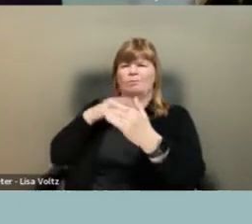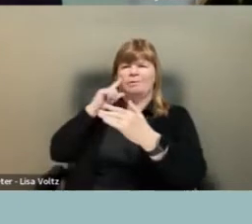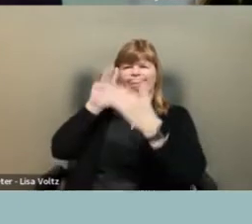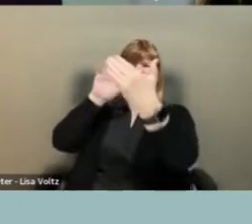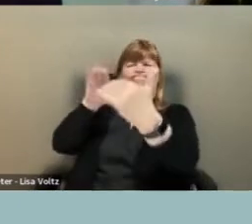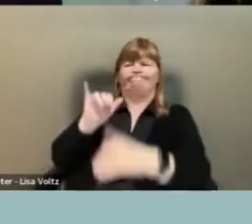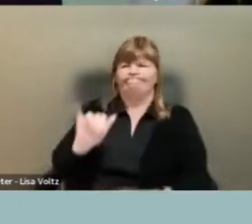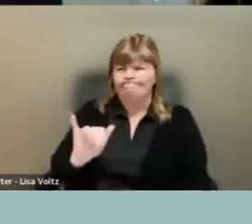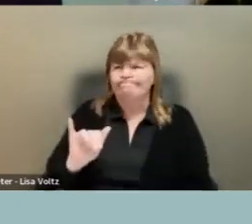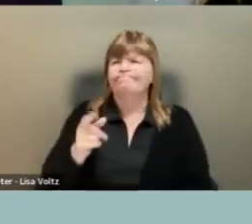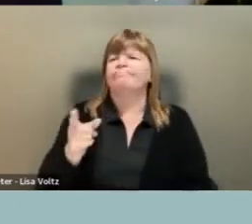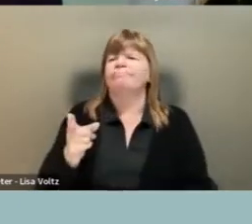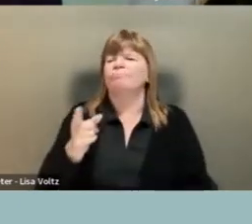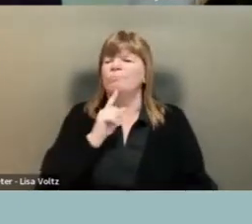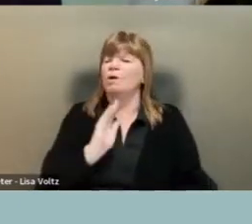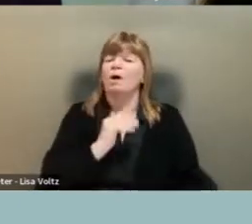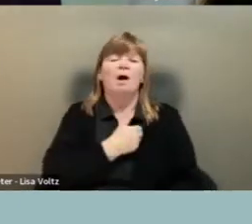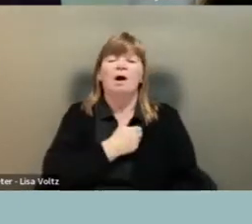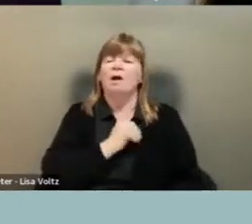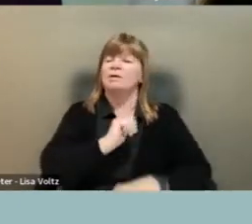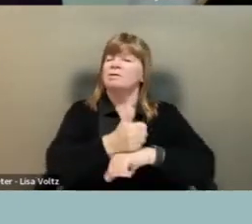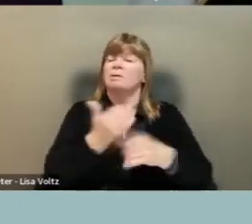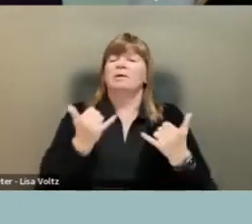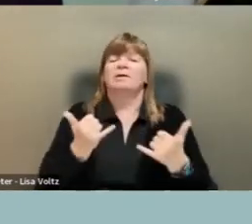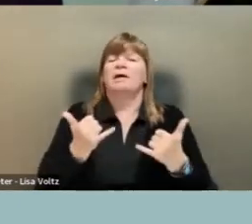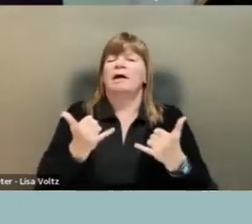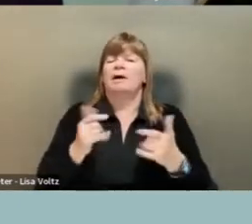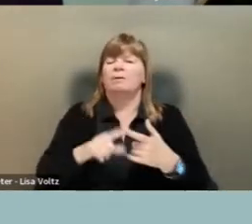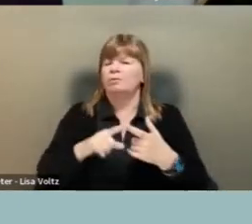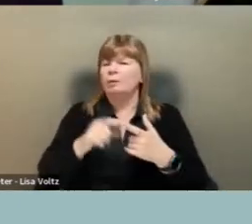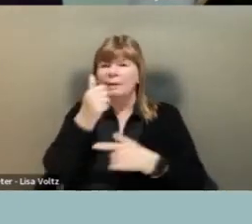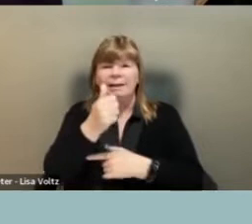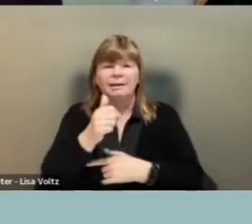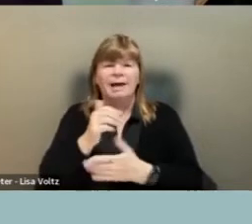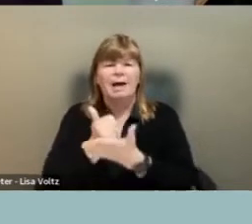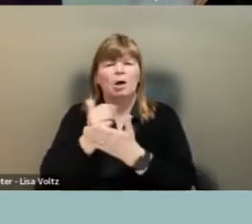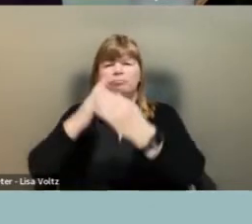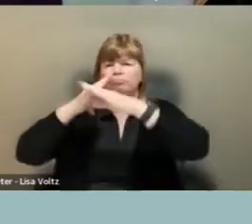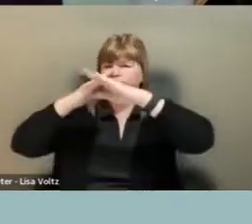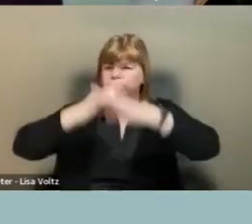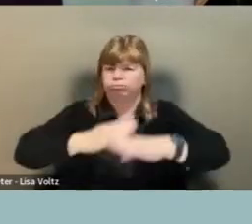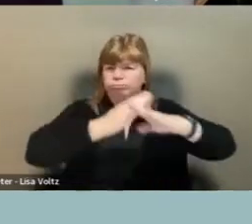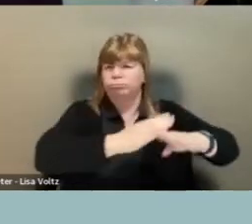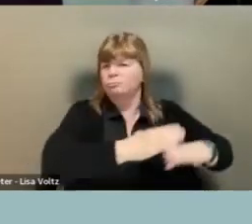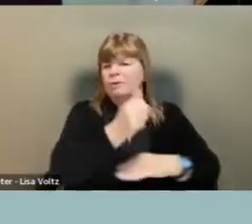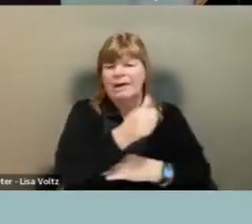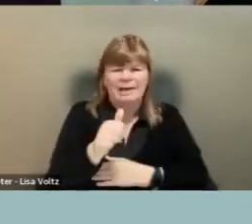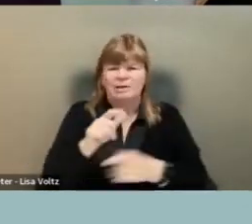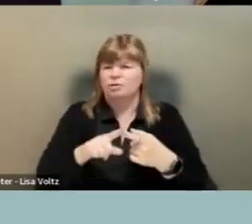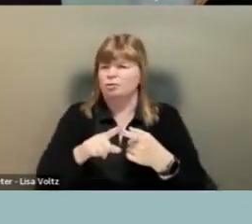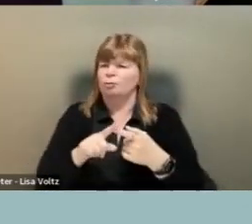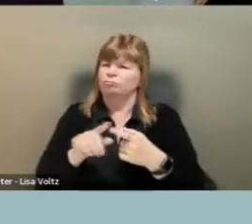so really our initiative is all about removing any barriers to sustained recovery that we can